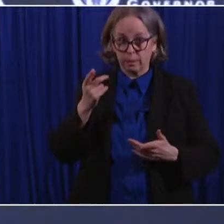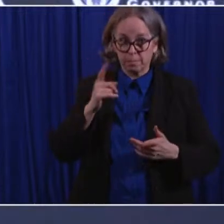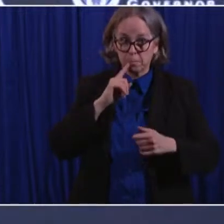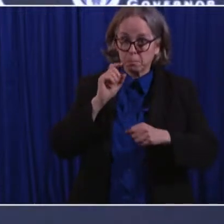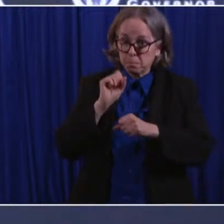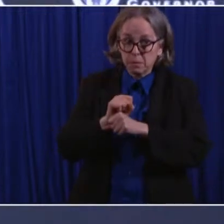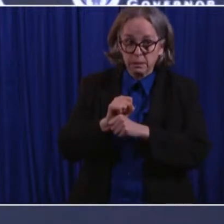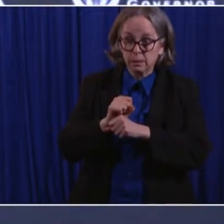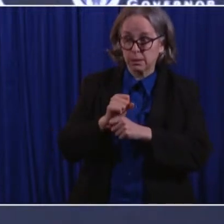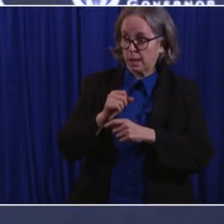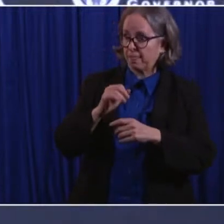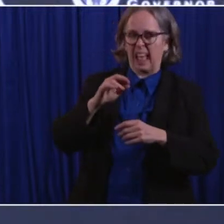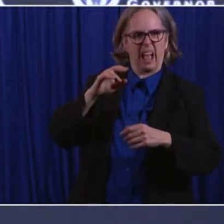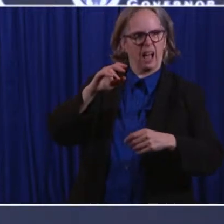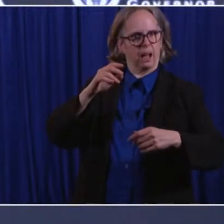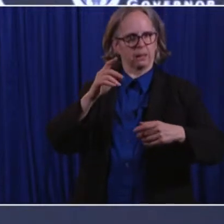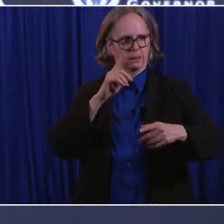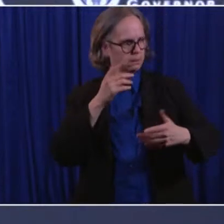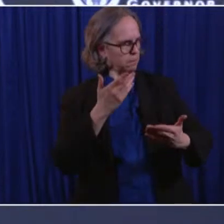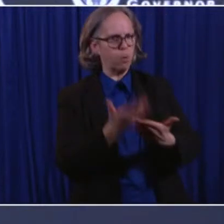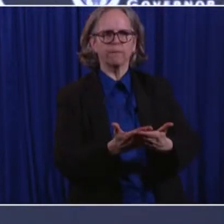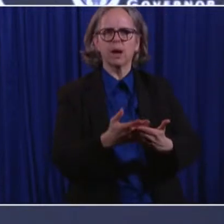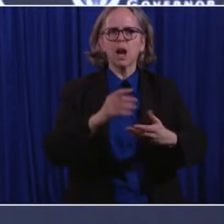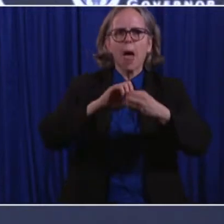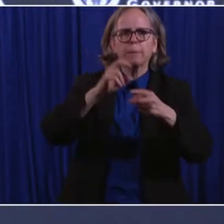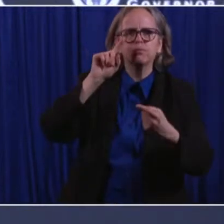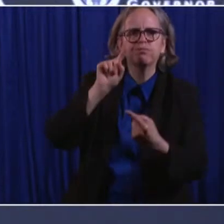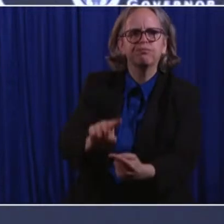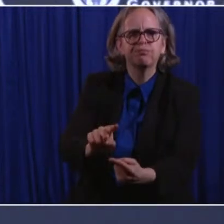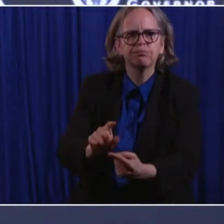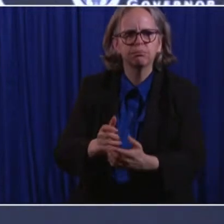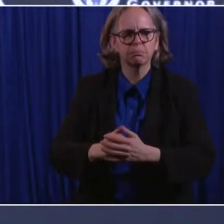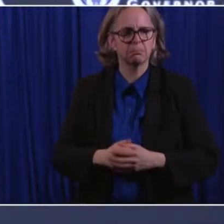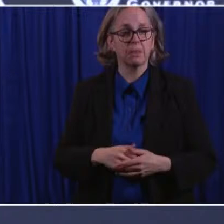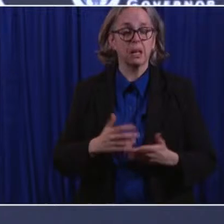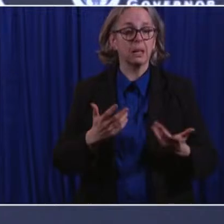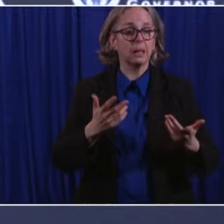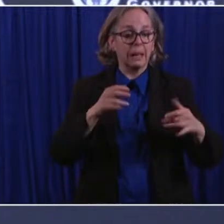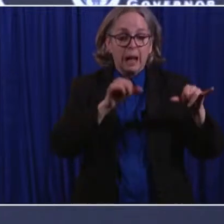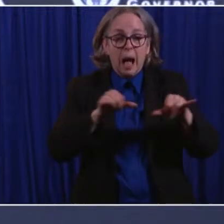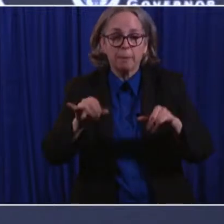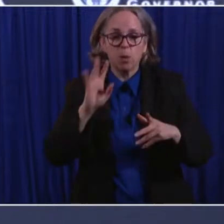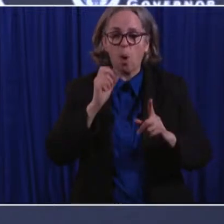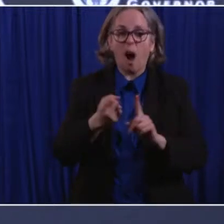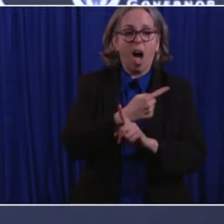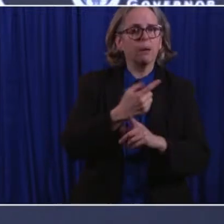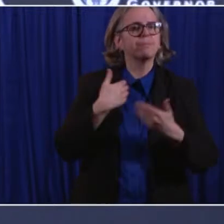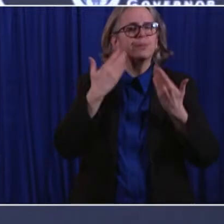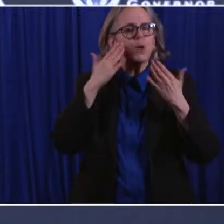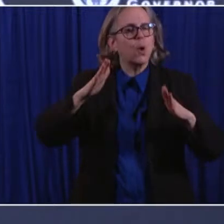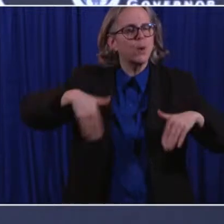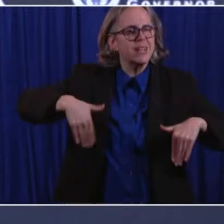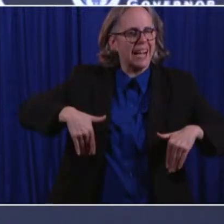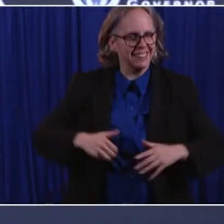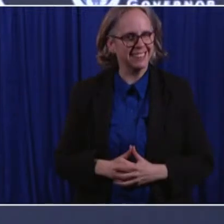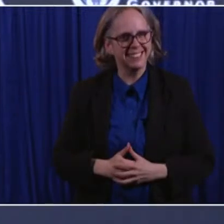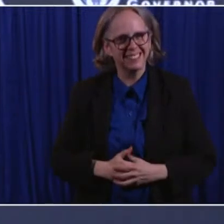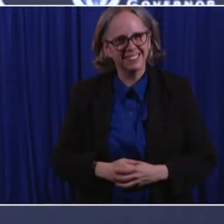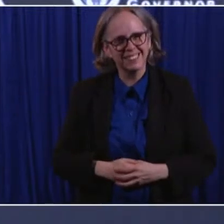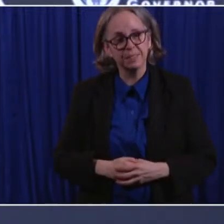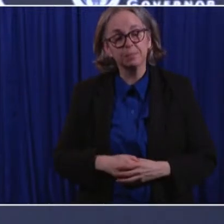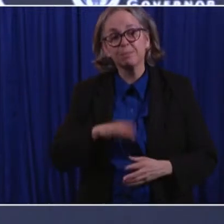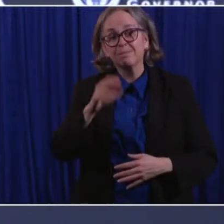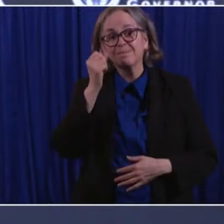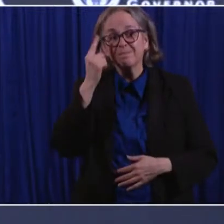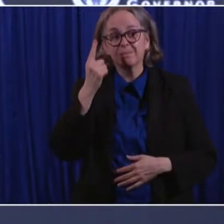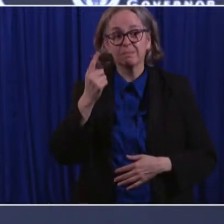know. The one thing that I've learned in a year of doing this and battling this virus is that you never know what it's